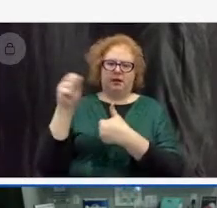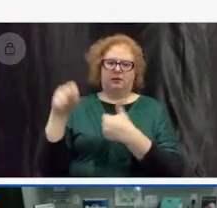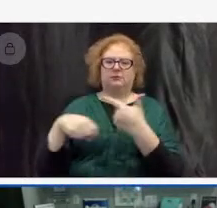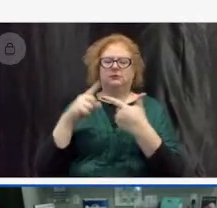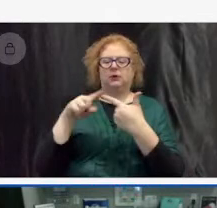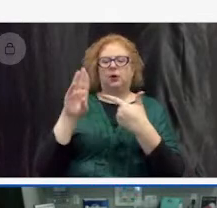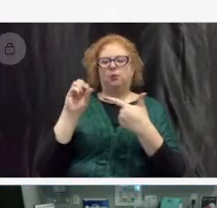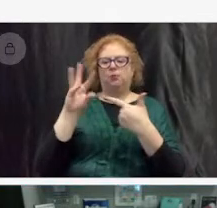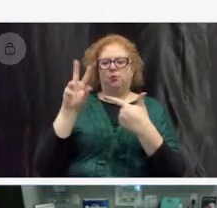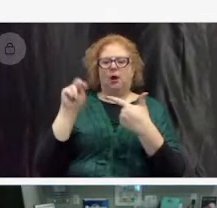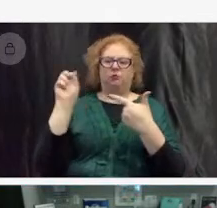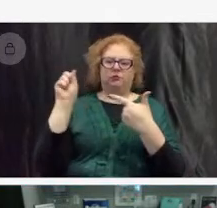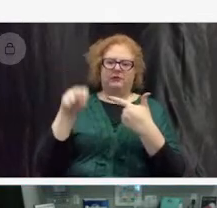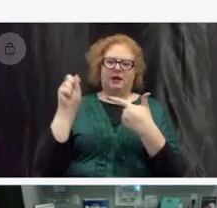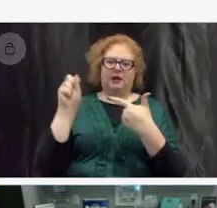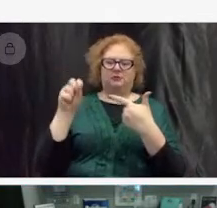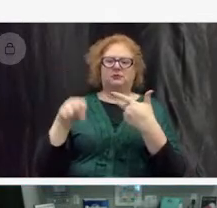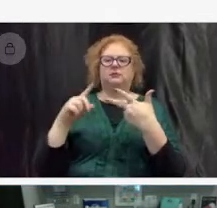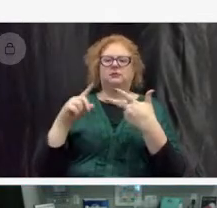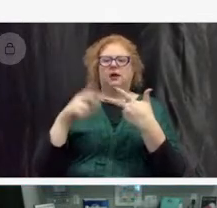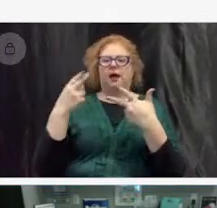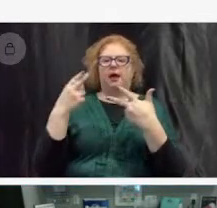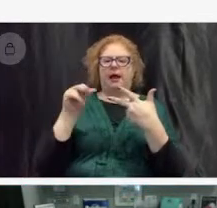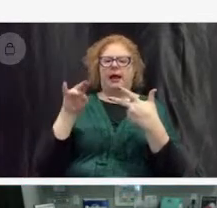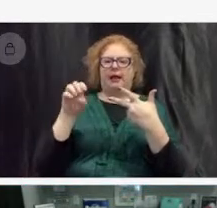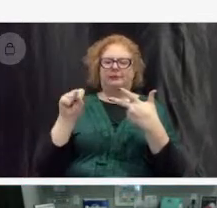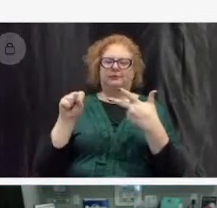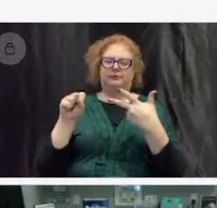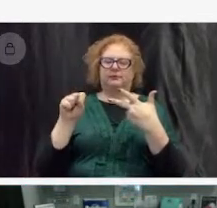Brown, Yes. Haynes,